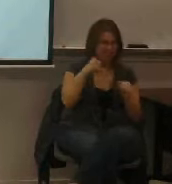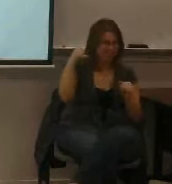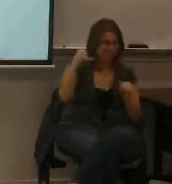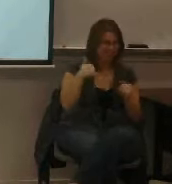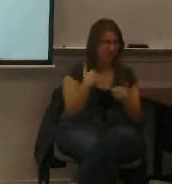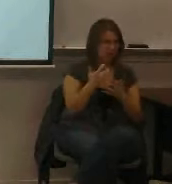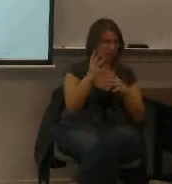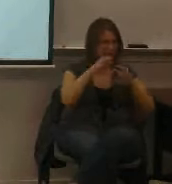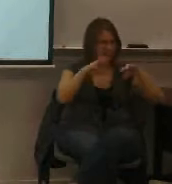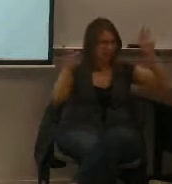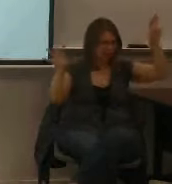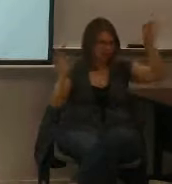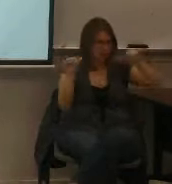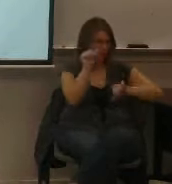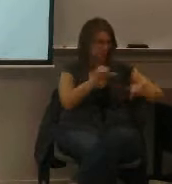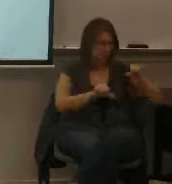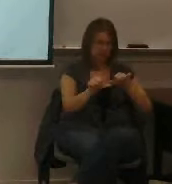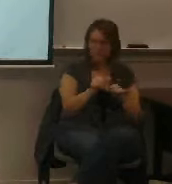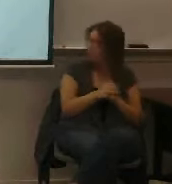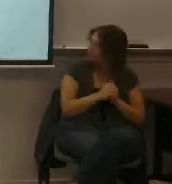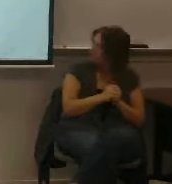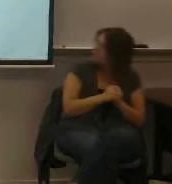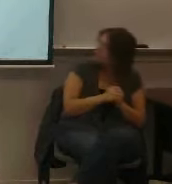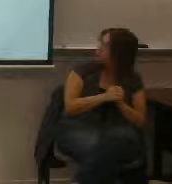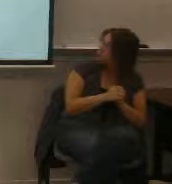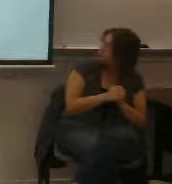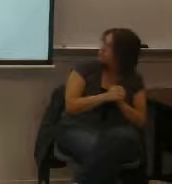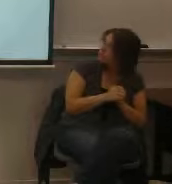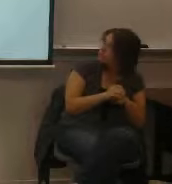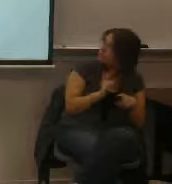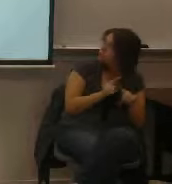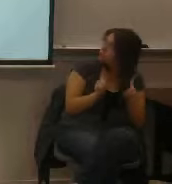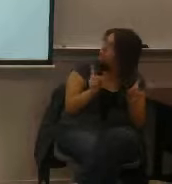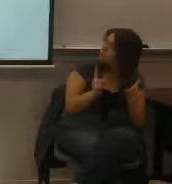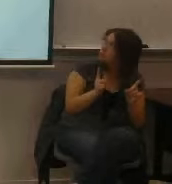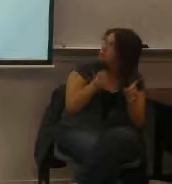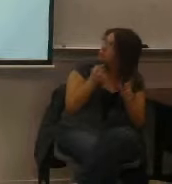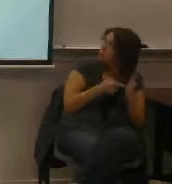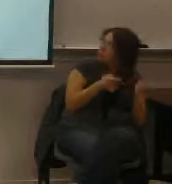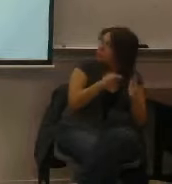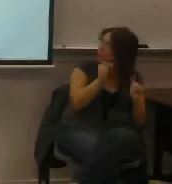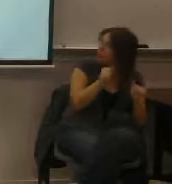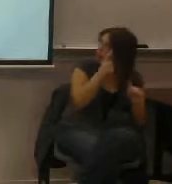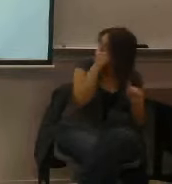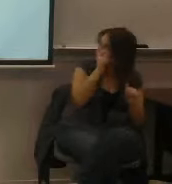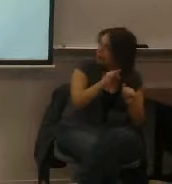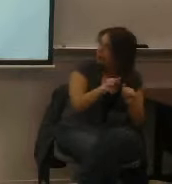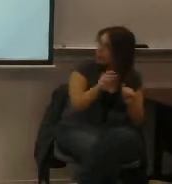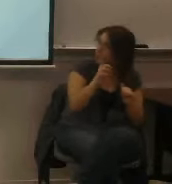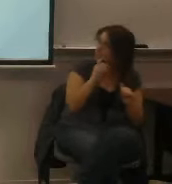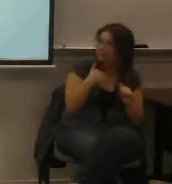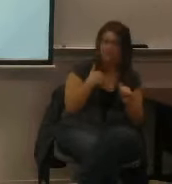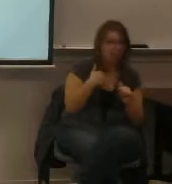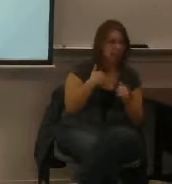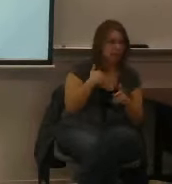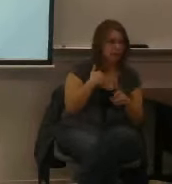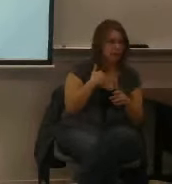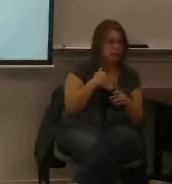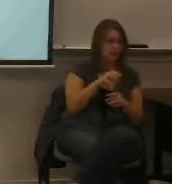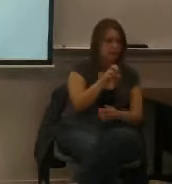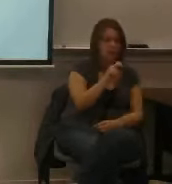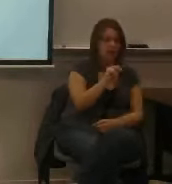because there's a lot of scatter around this line. But what you can think of is there being an envelope